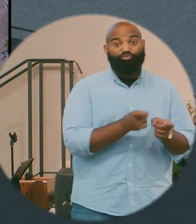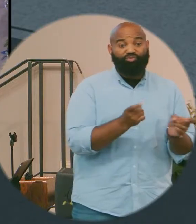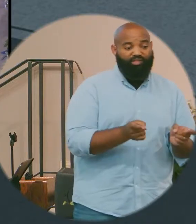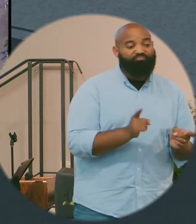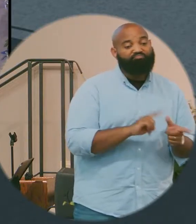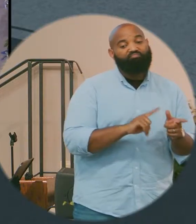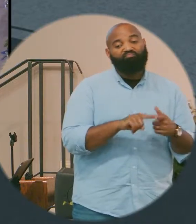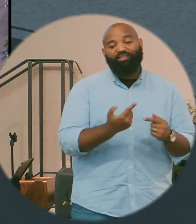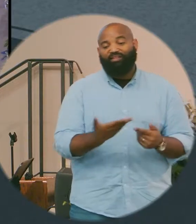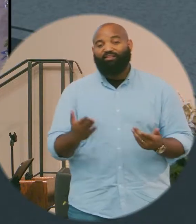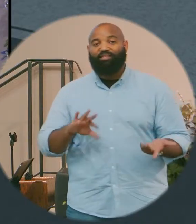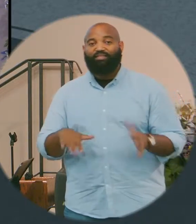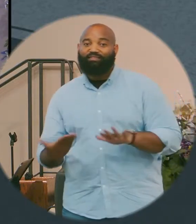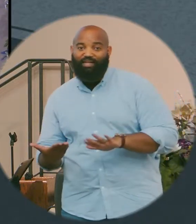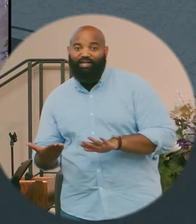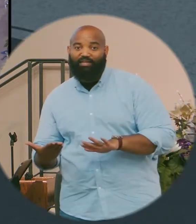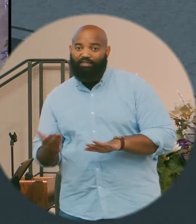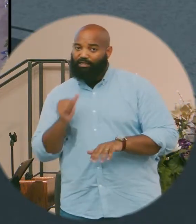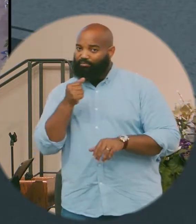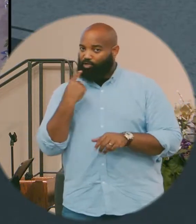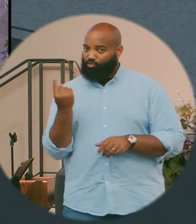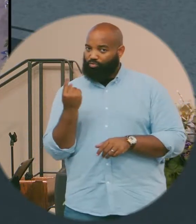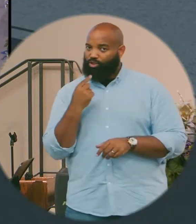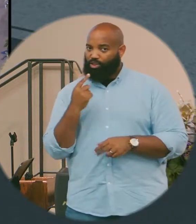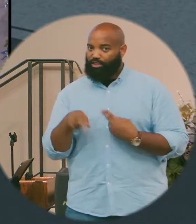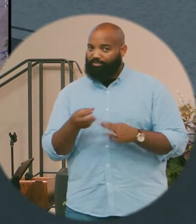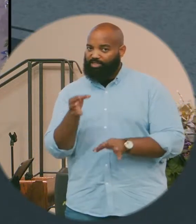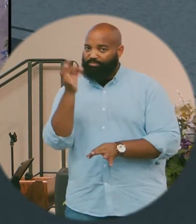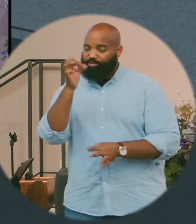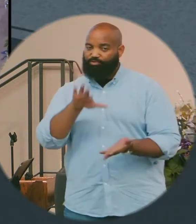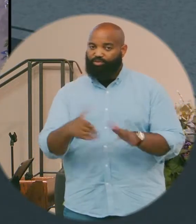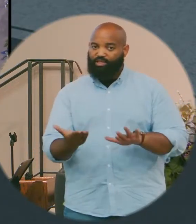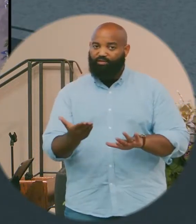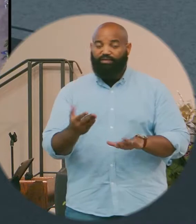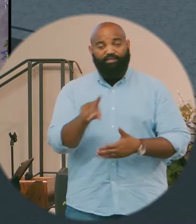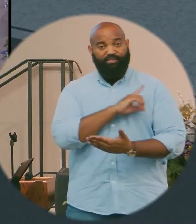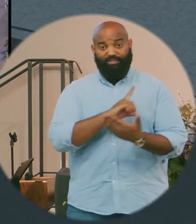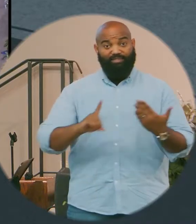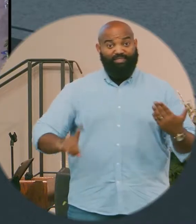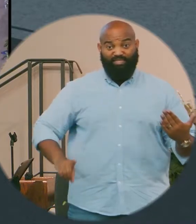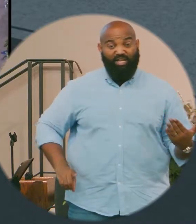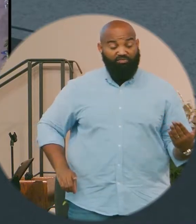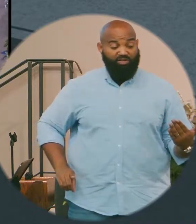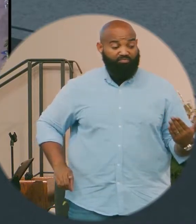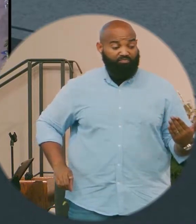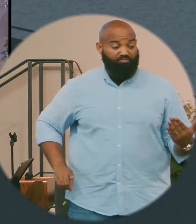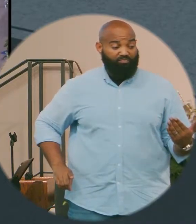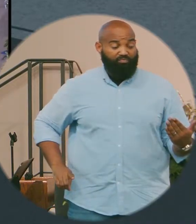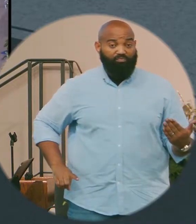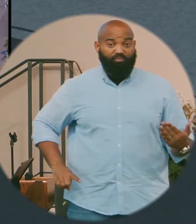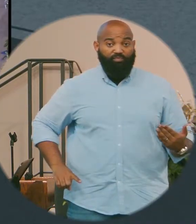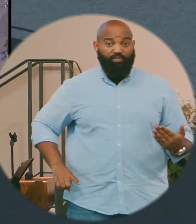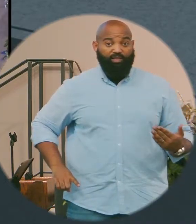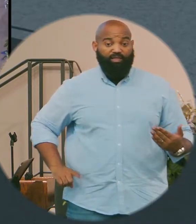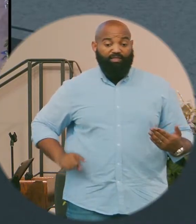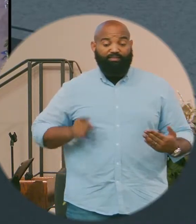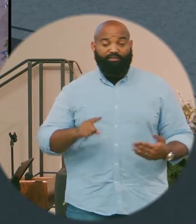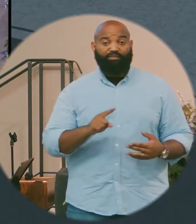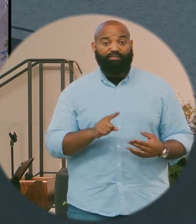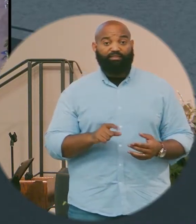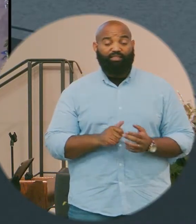And I'm not just talking about spiritual death. Because David, like I said, he was already an